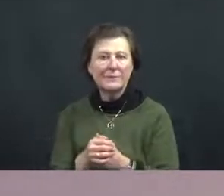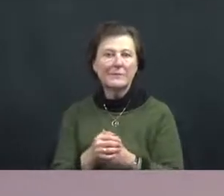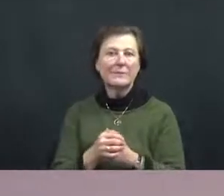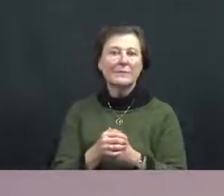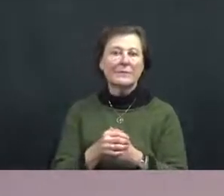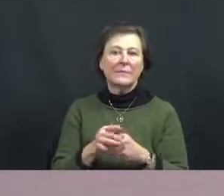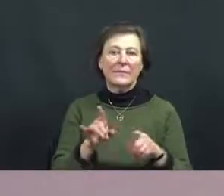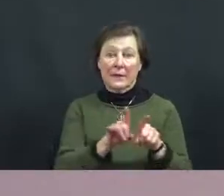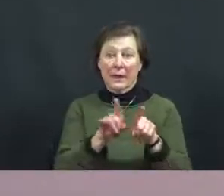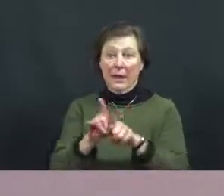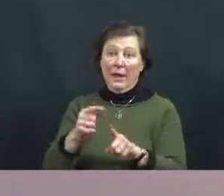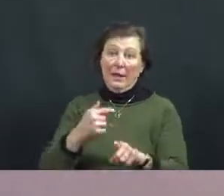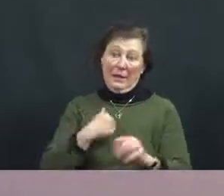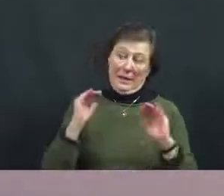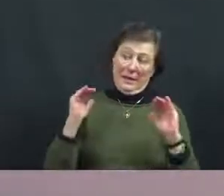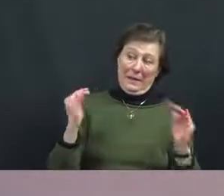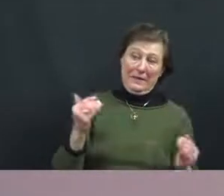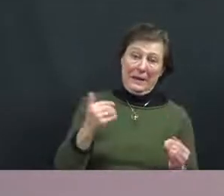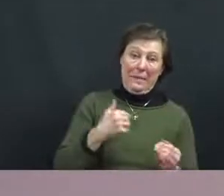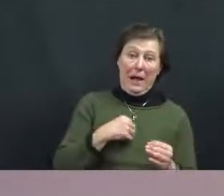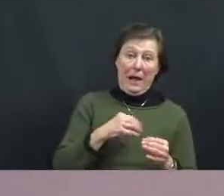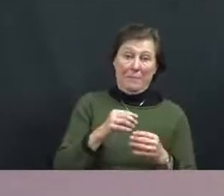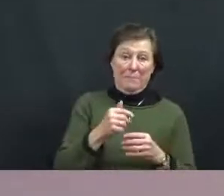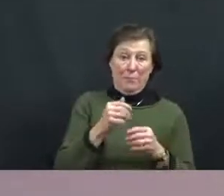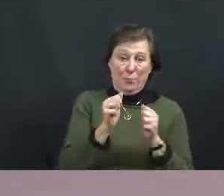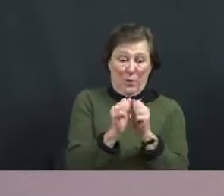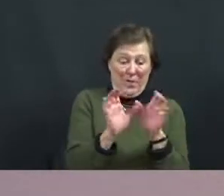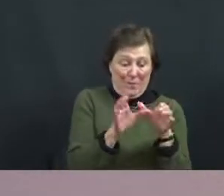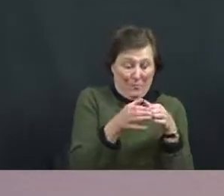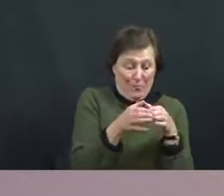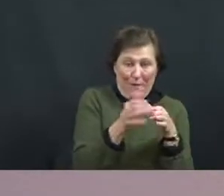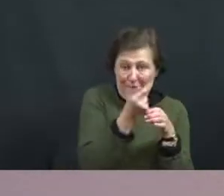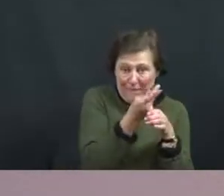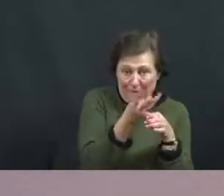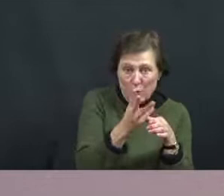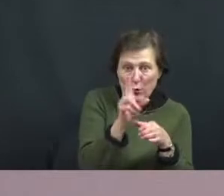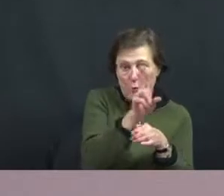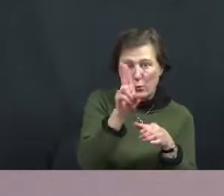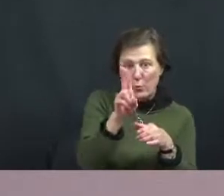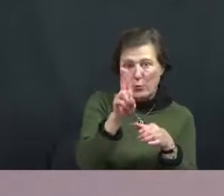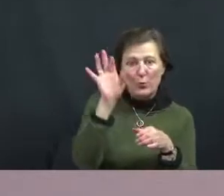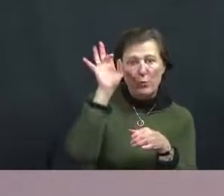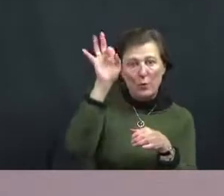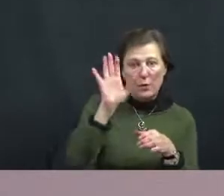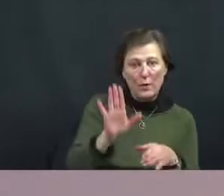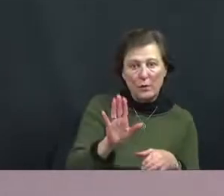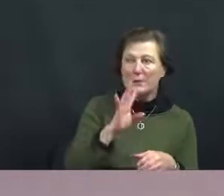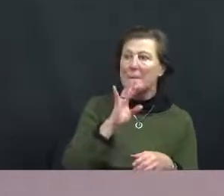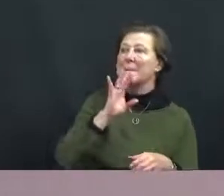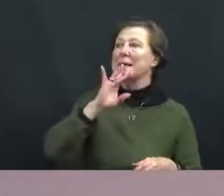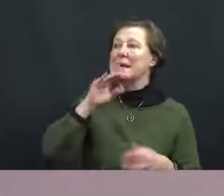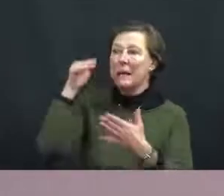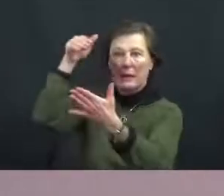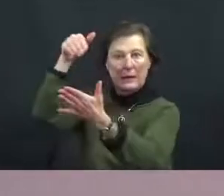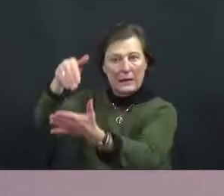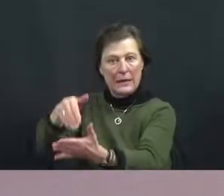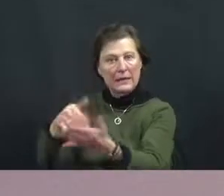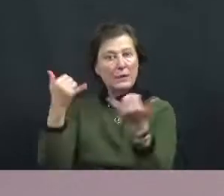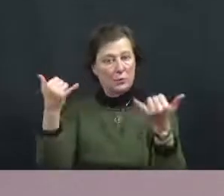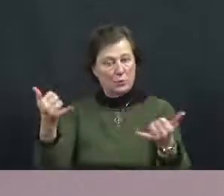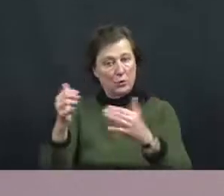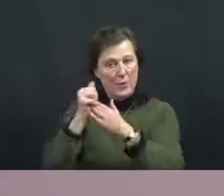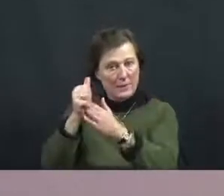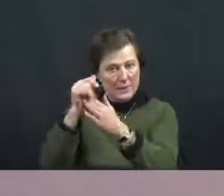Even as I may appear to be among a select few UU clergy speaking out in opposition to the current leadership of